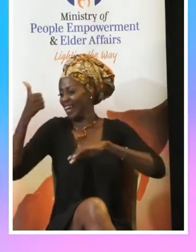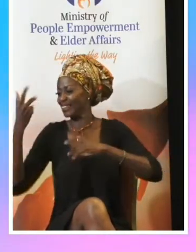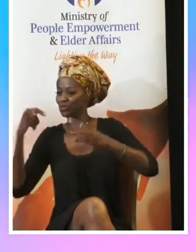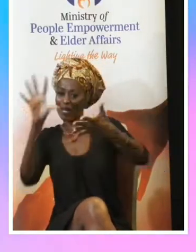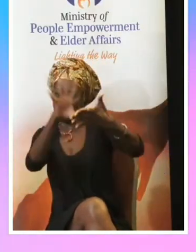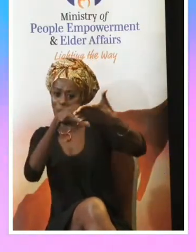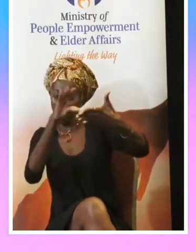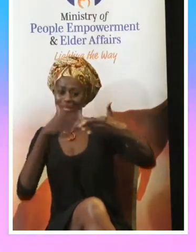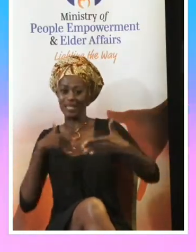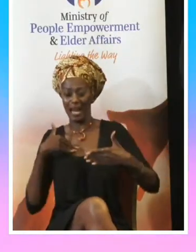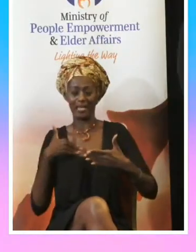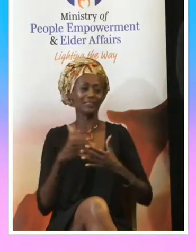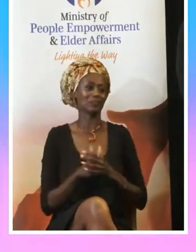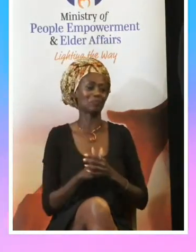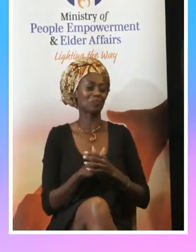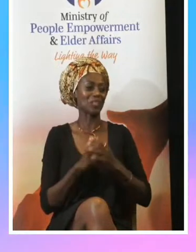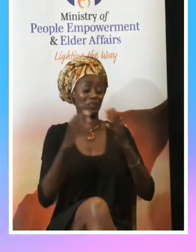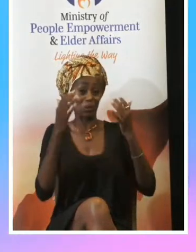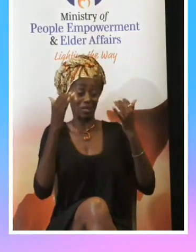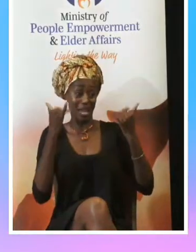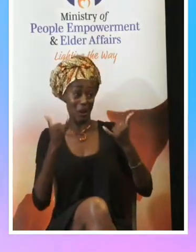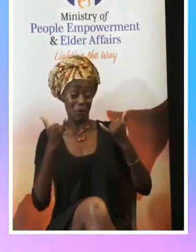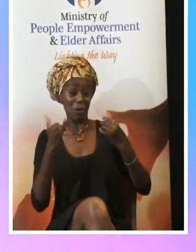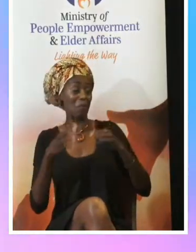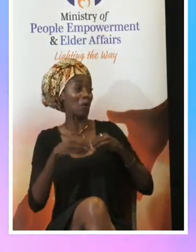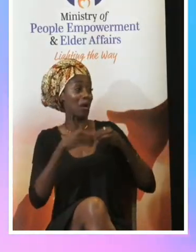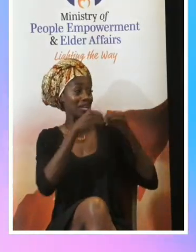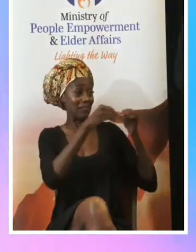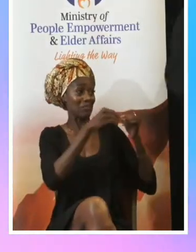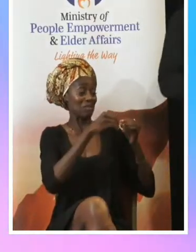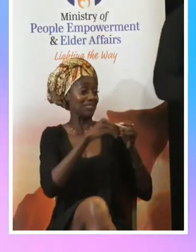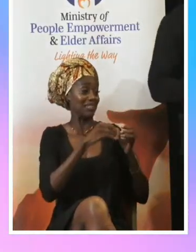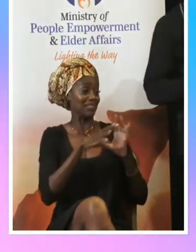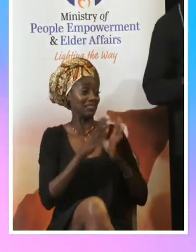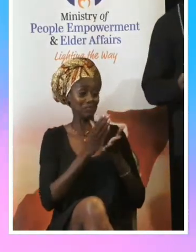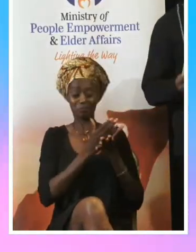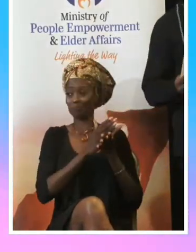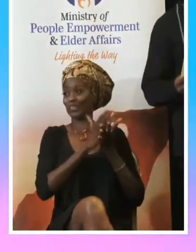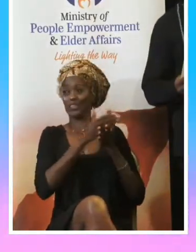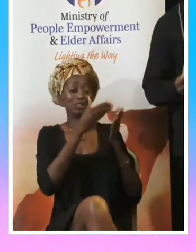And at this time, I'm going to give the minister the certificate to present to Mr. Evelyn.